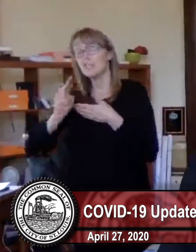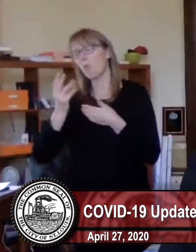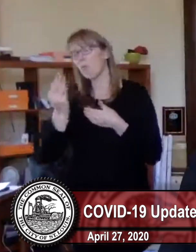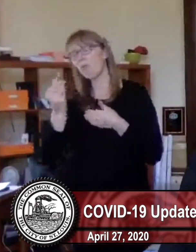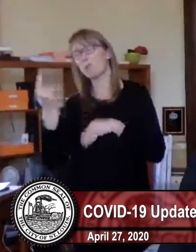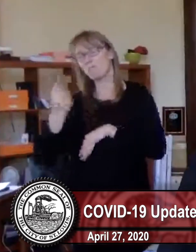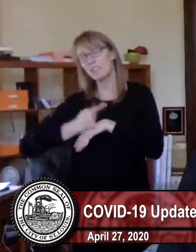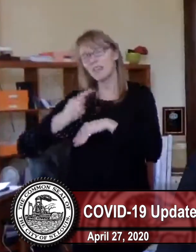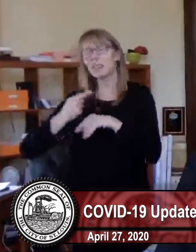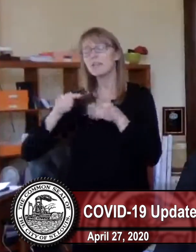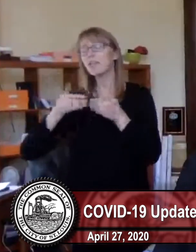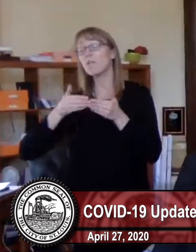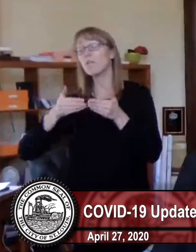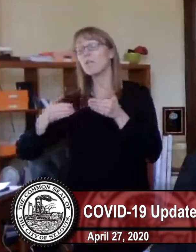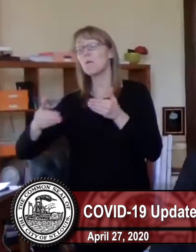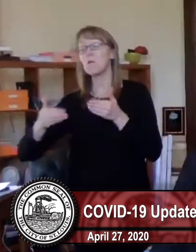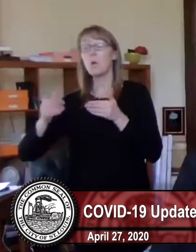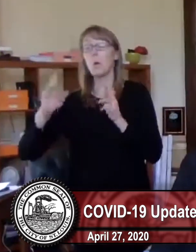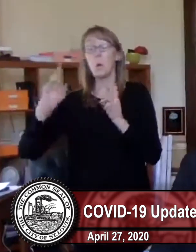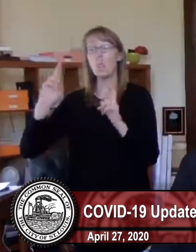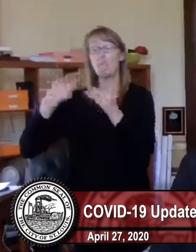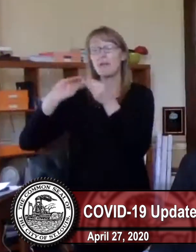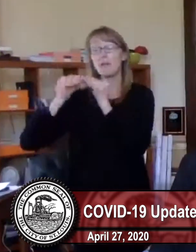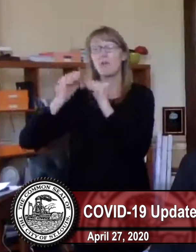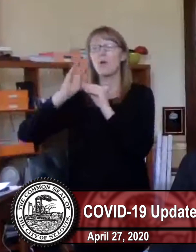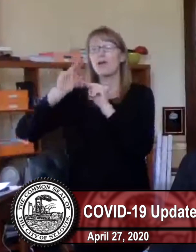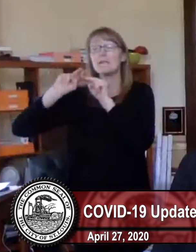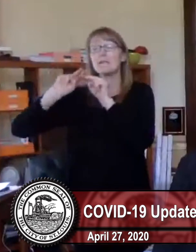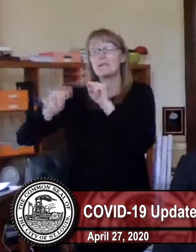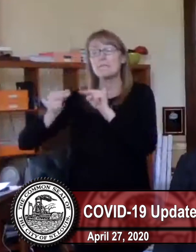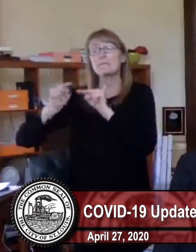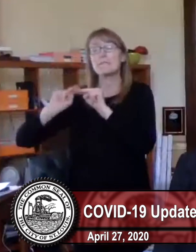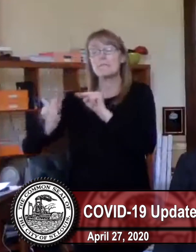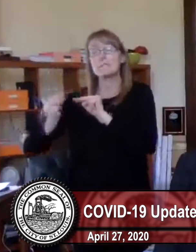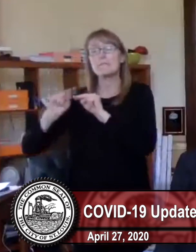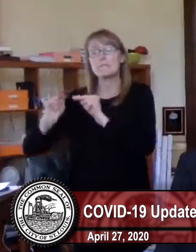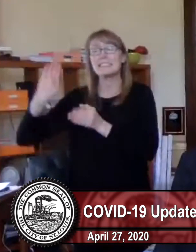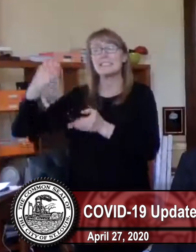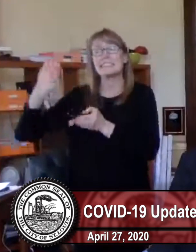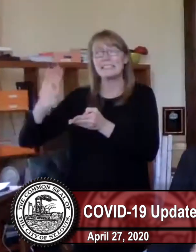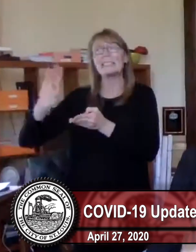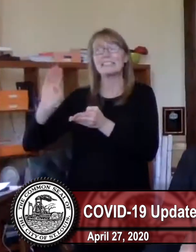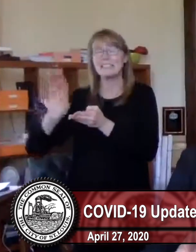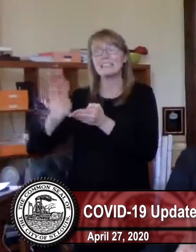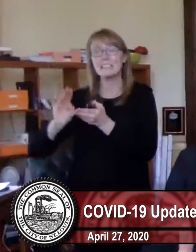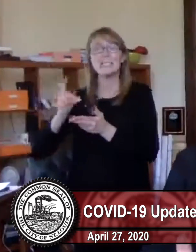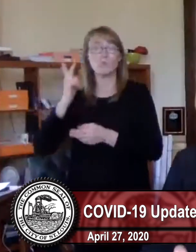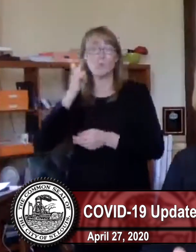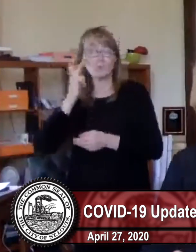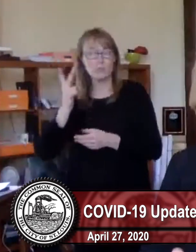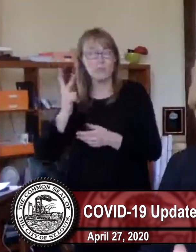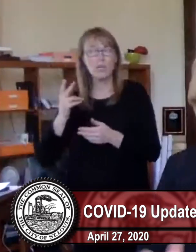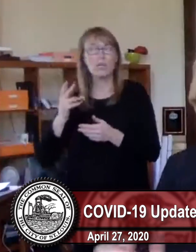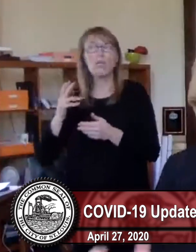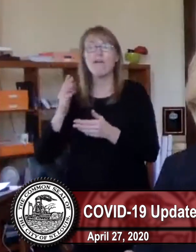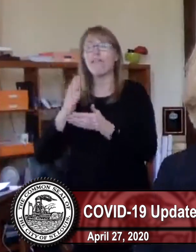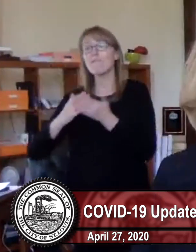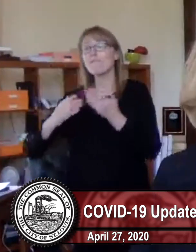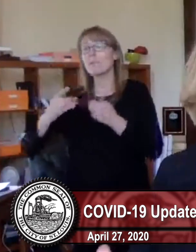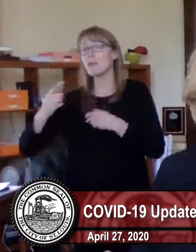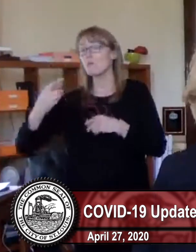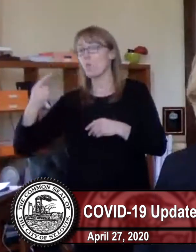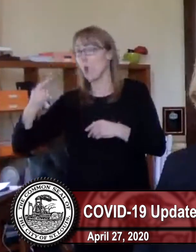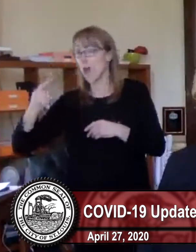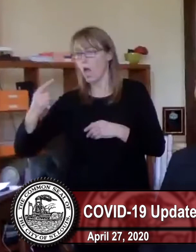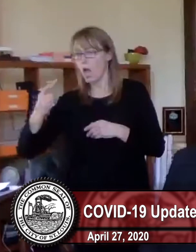how and under what conditions and what kinds of businesses can we open in phase 1, and then maybe more in phase 2 and